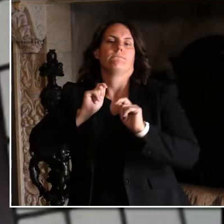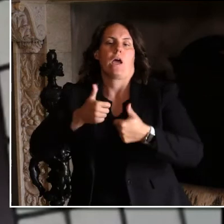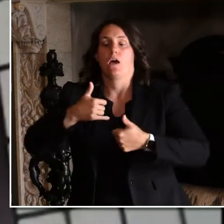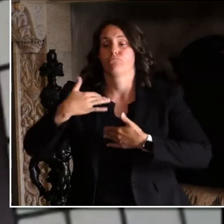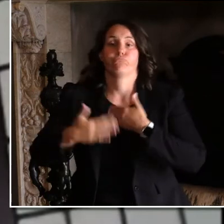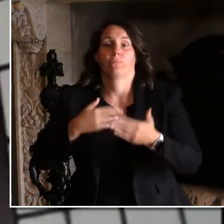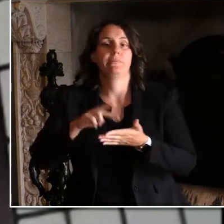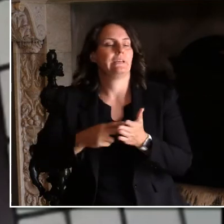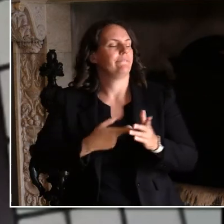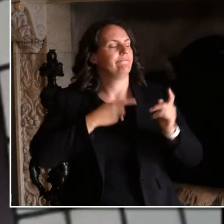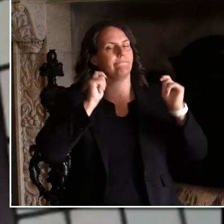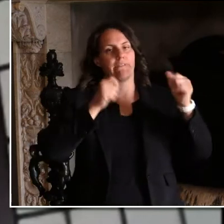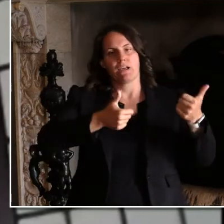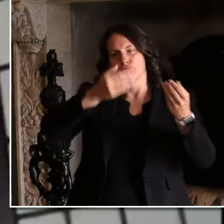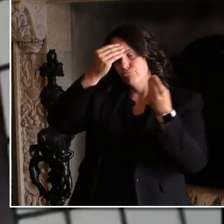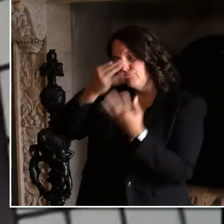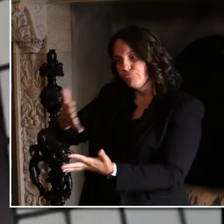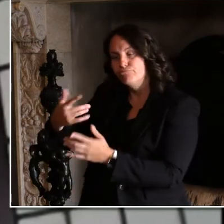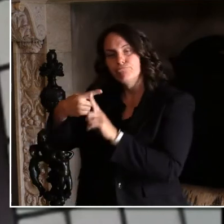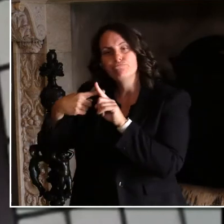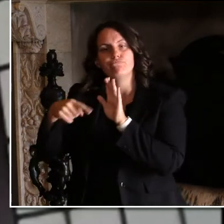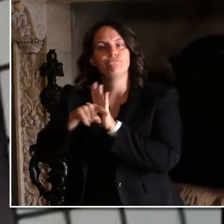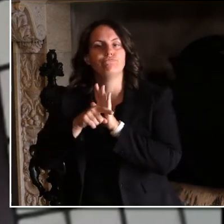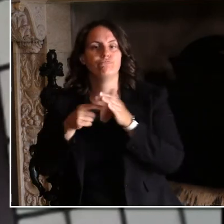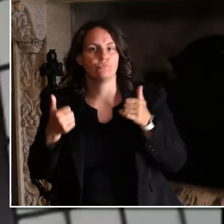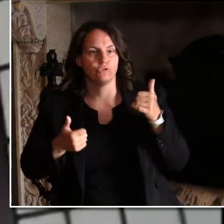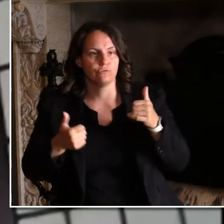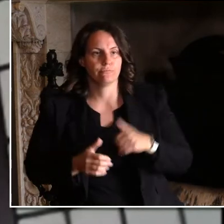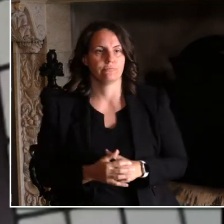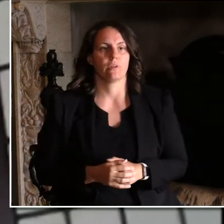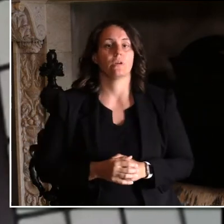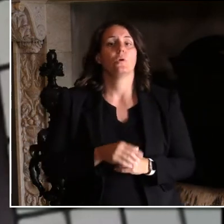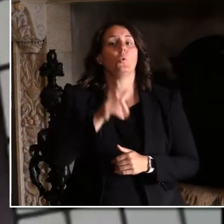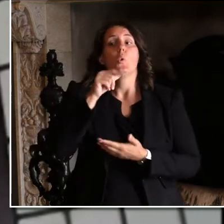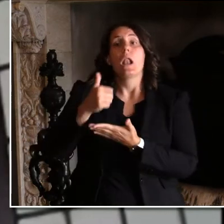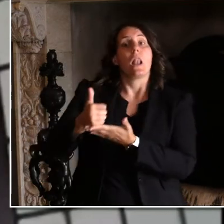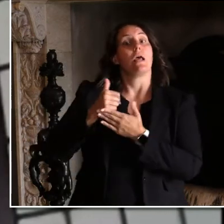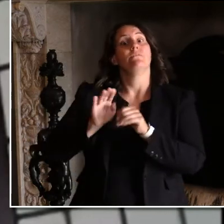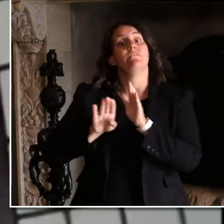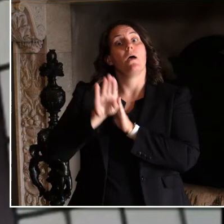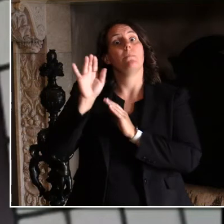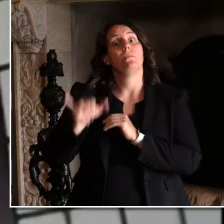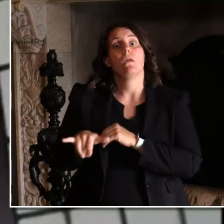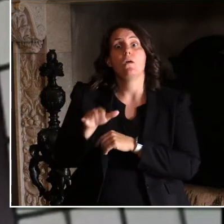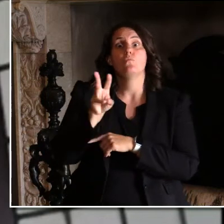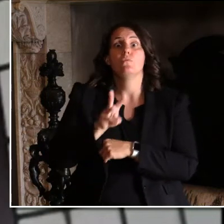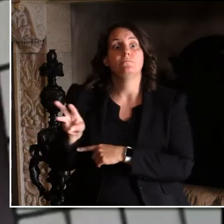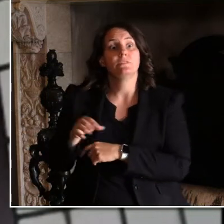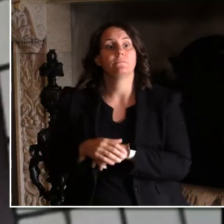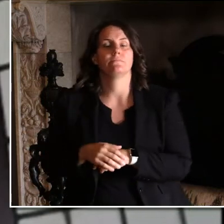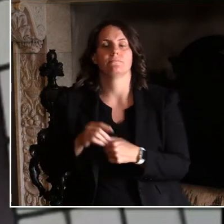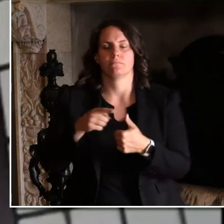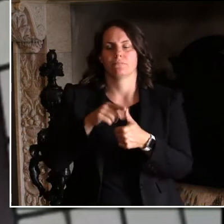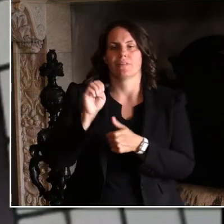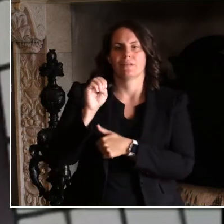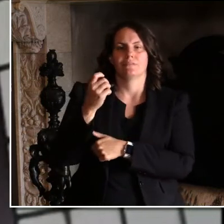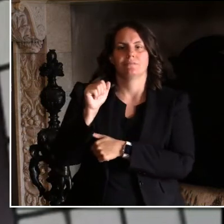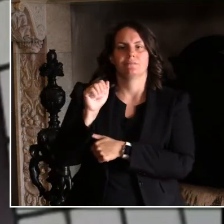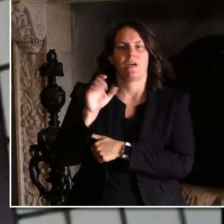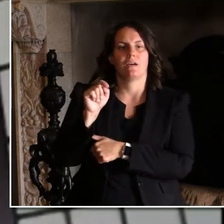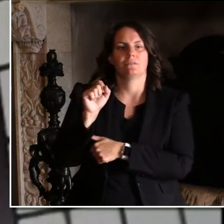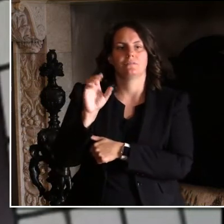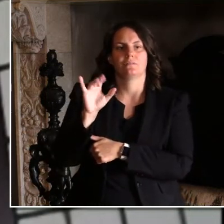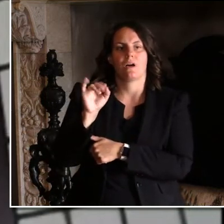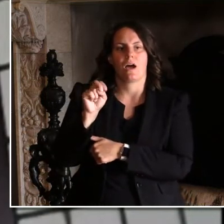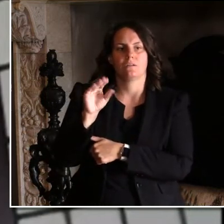specifically with the design and training assistance provided by Exact Sciences, Epic, CUNA Mutual, and American Family. Thank you